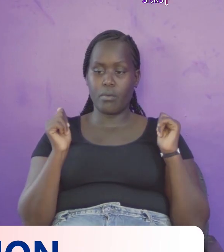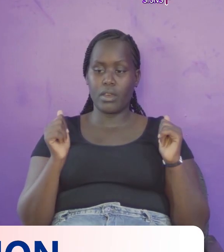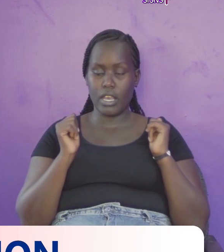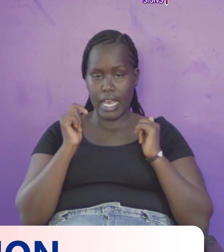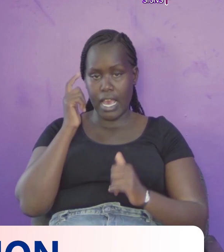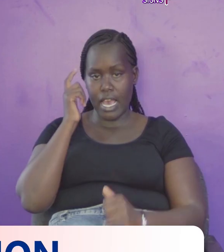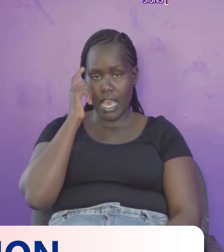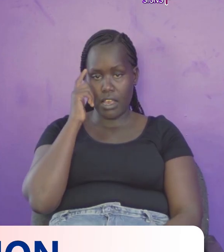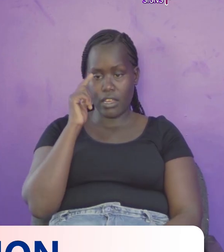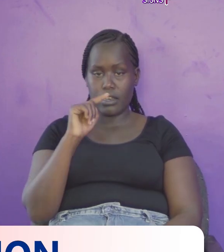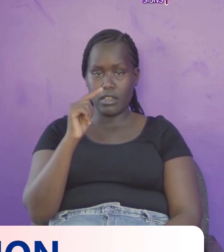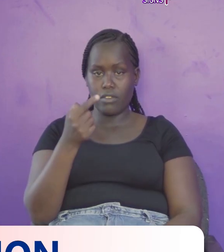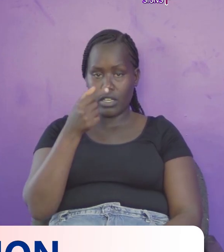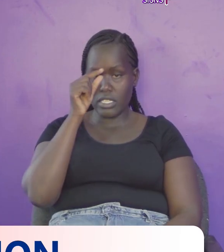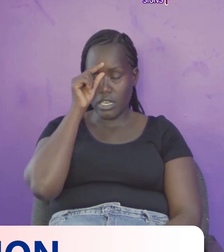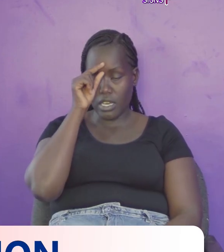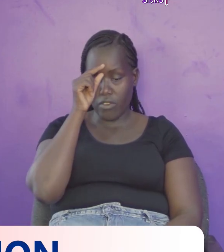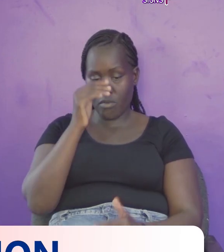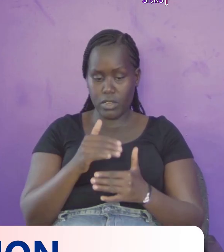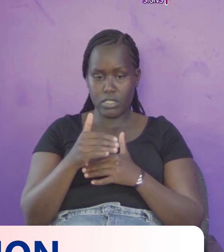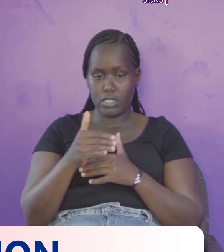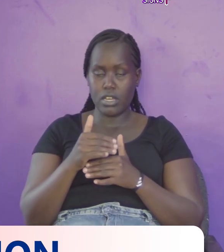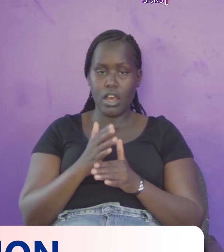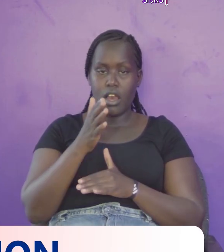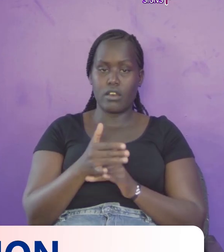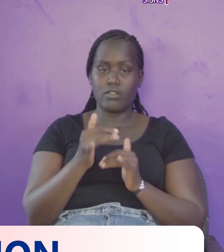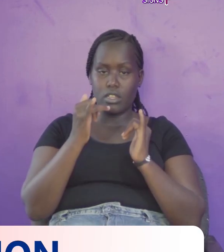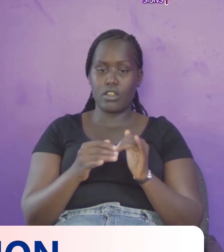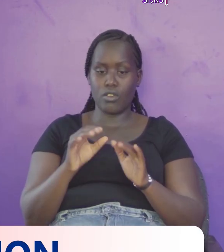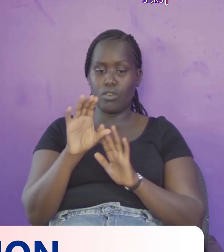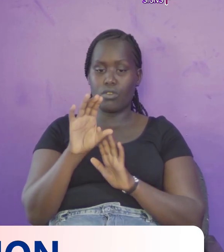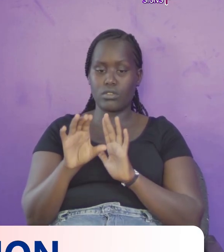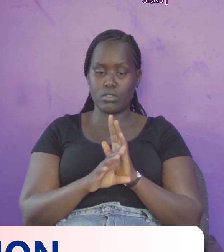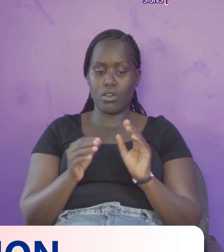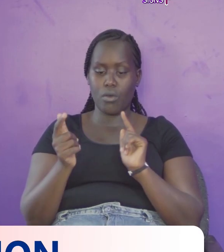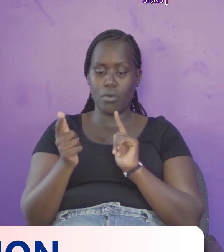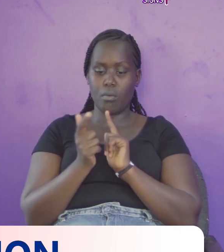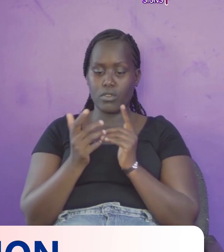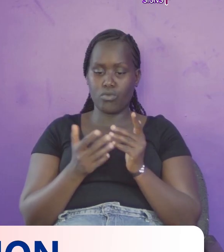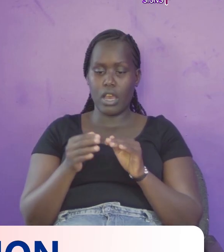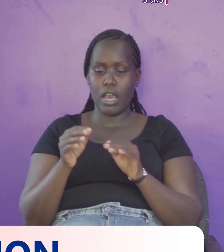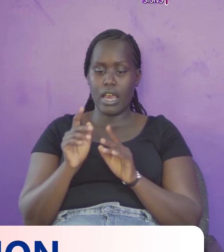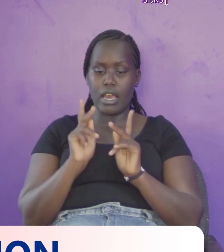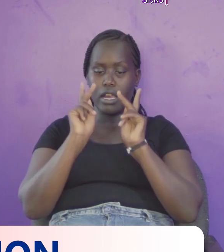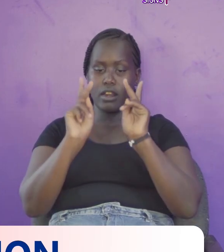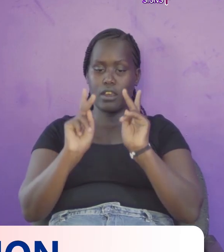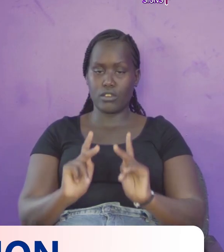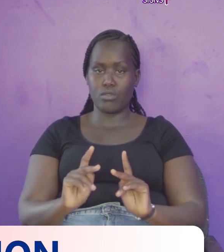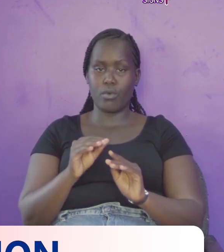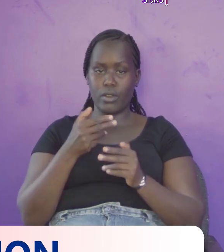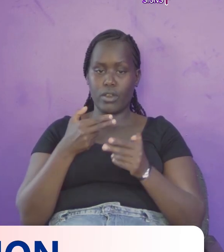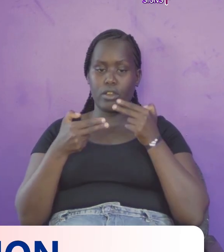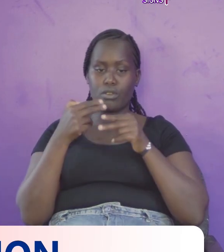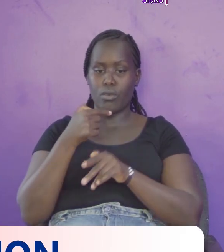the first government after the new constitution, we met in Kisumu at a hotel, and they were telling us